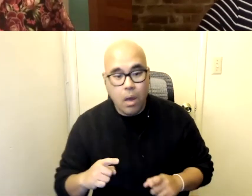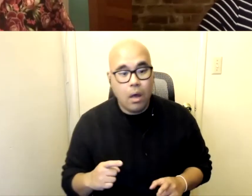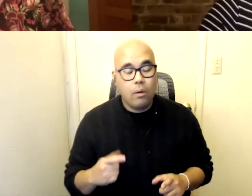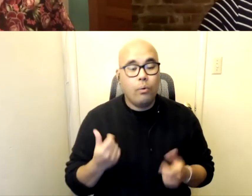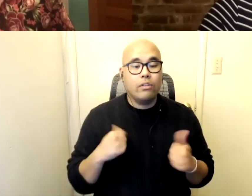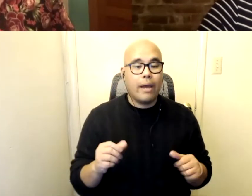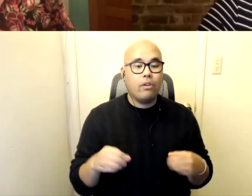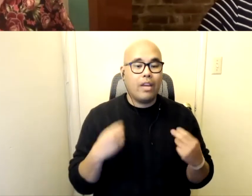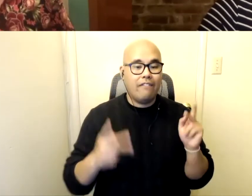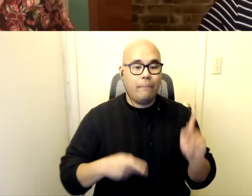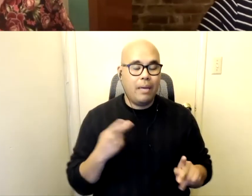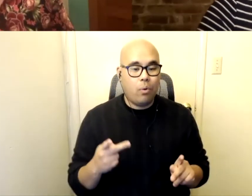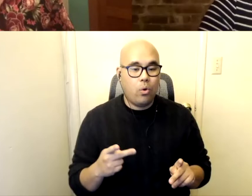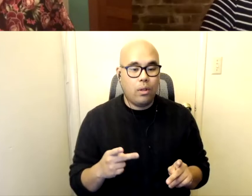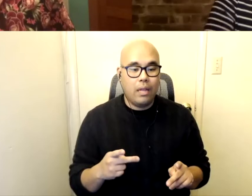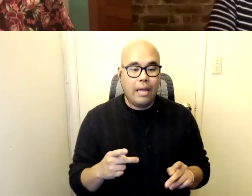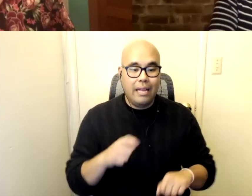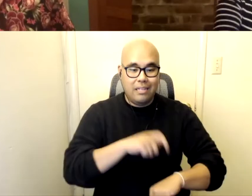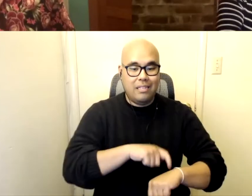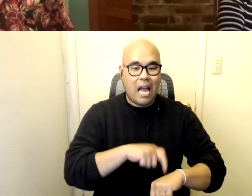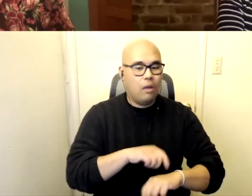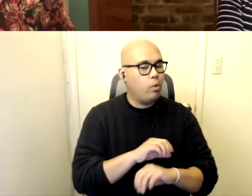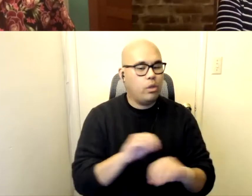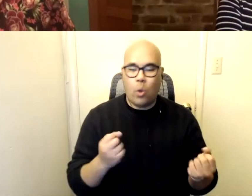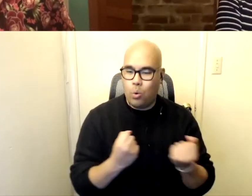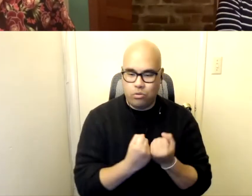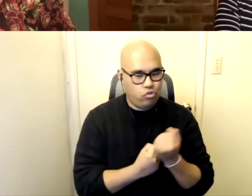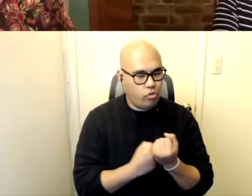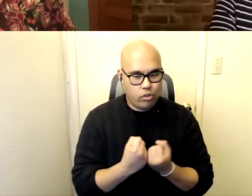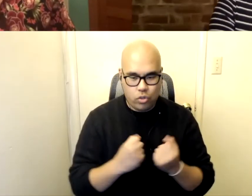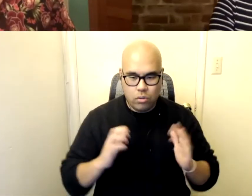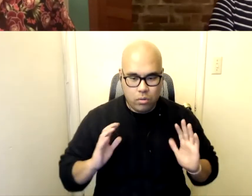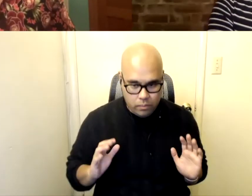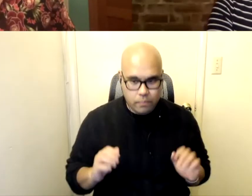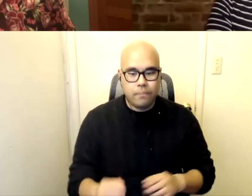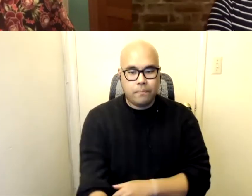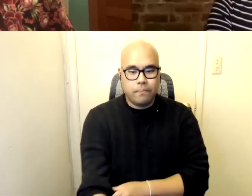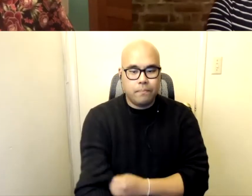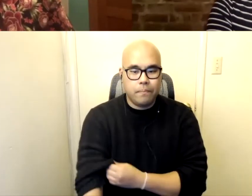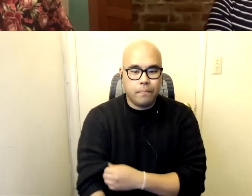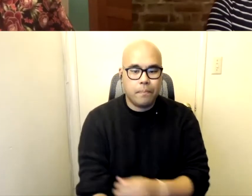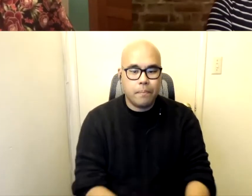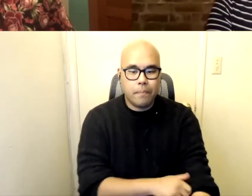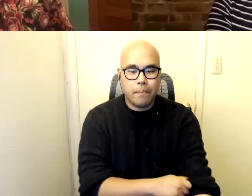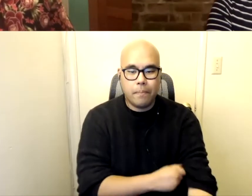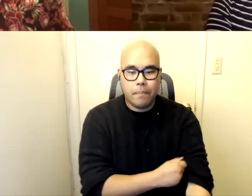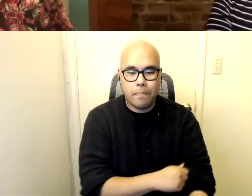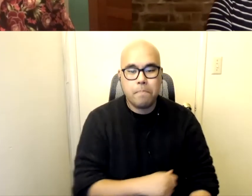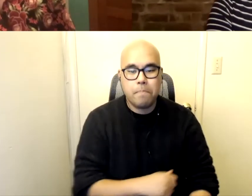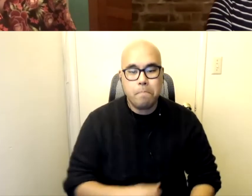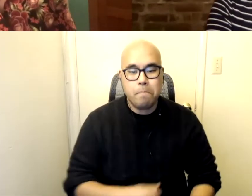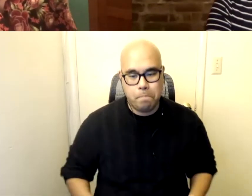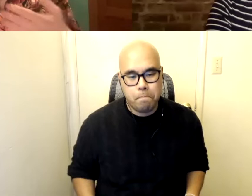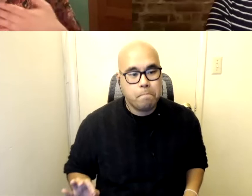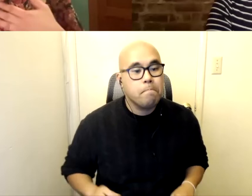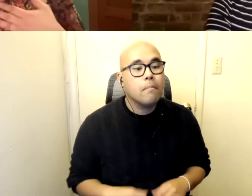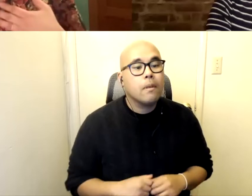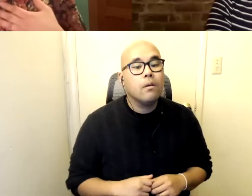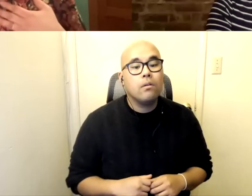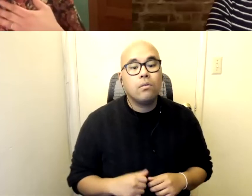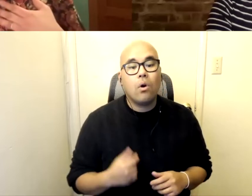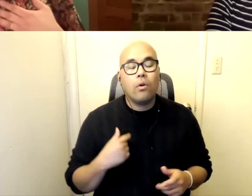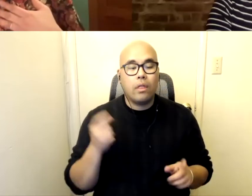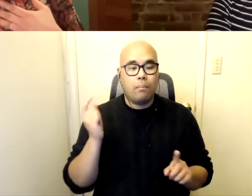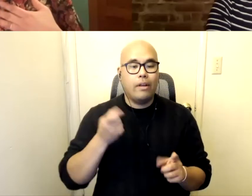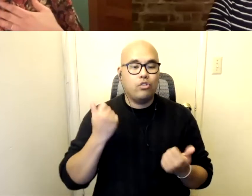people unstructured time. Um, and the point of it is to understand what your tendency